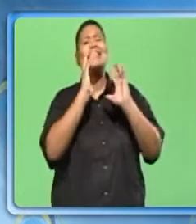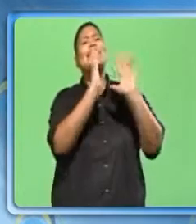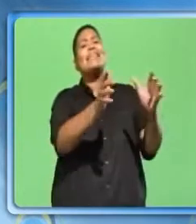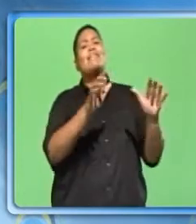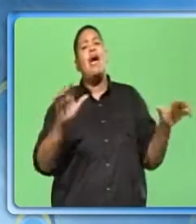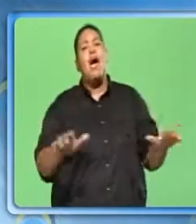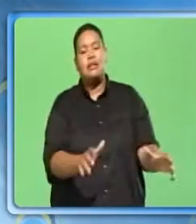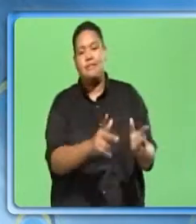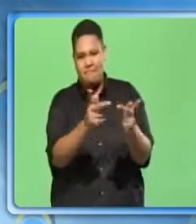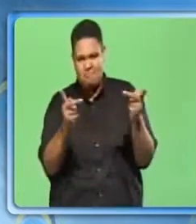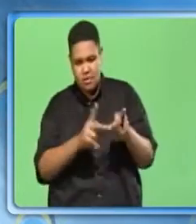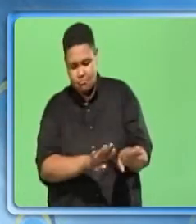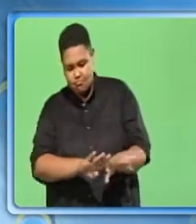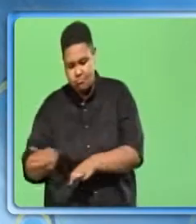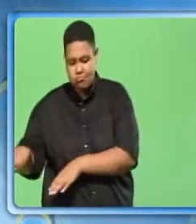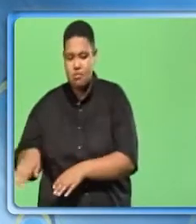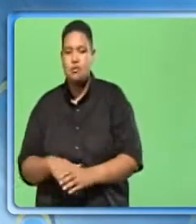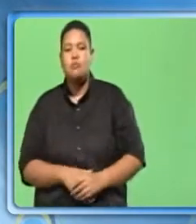site.